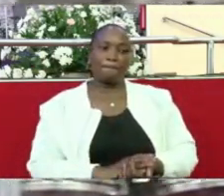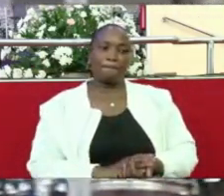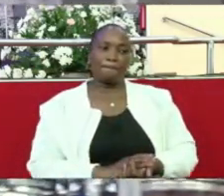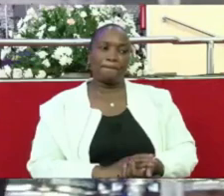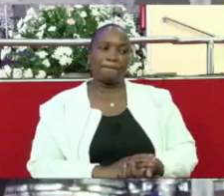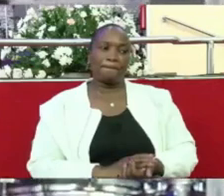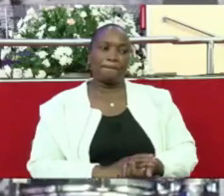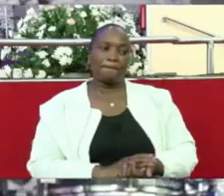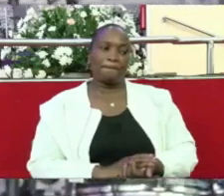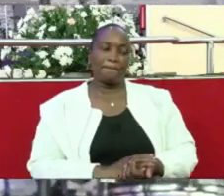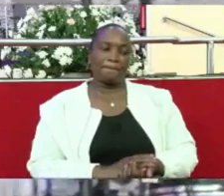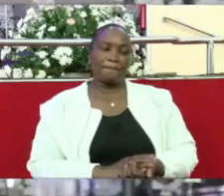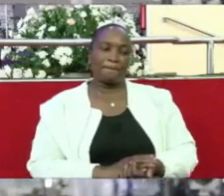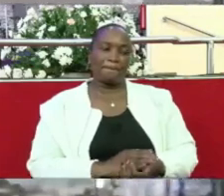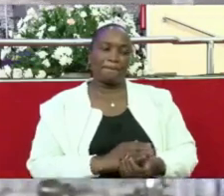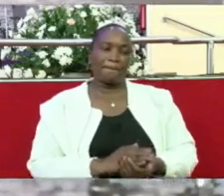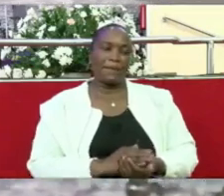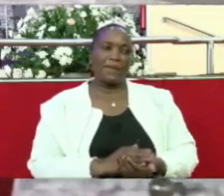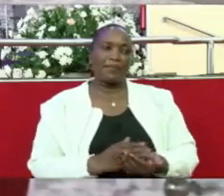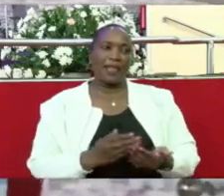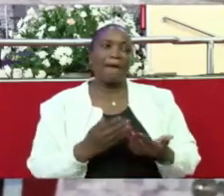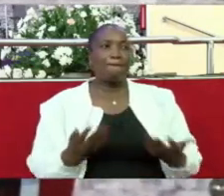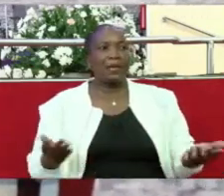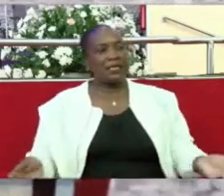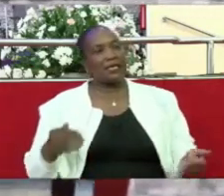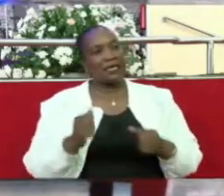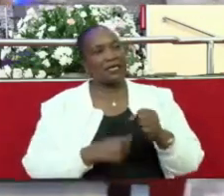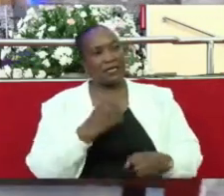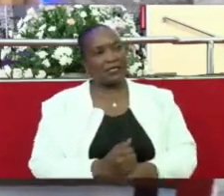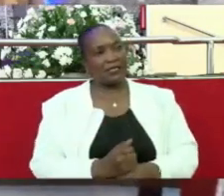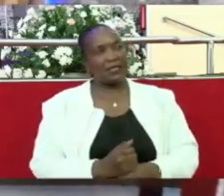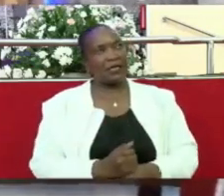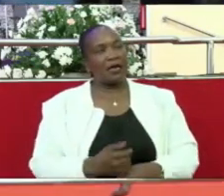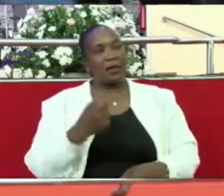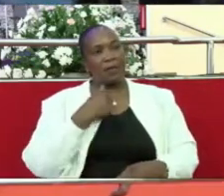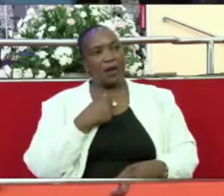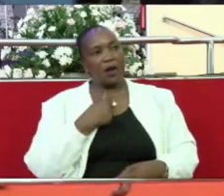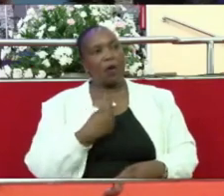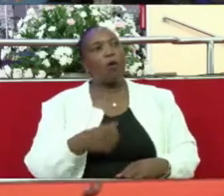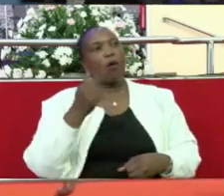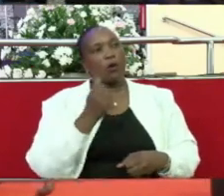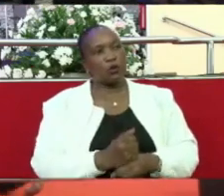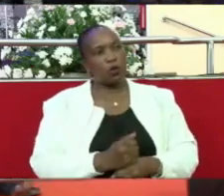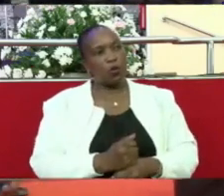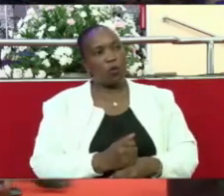became a person of to work in that company. A position was created.